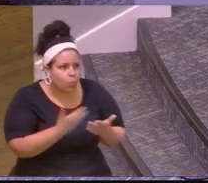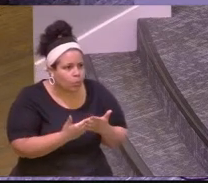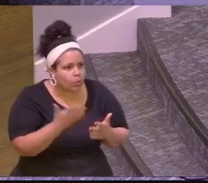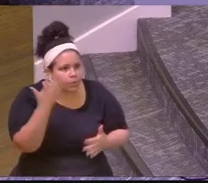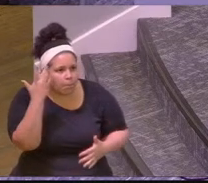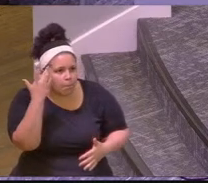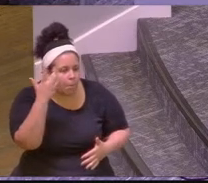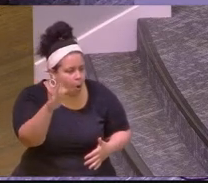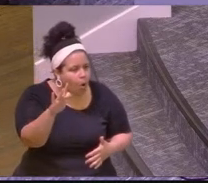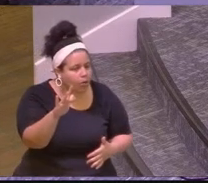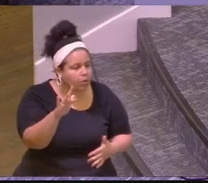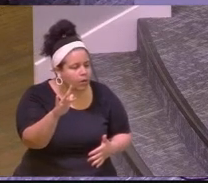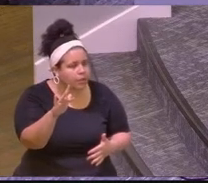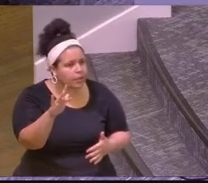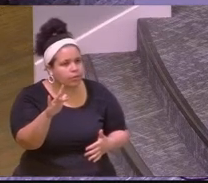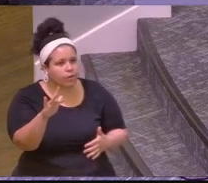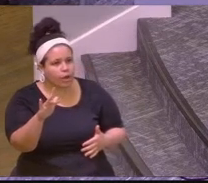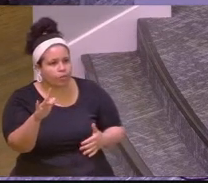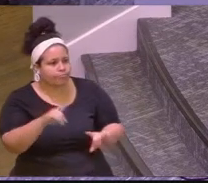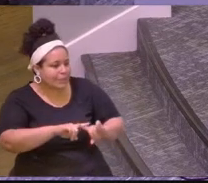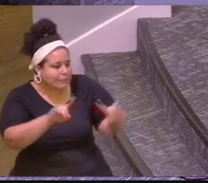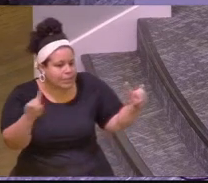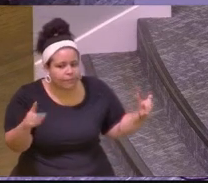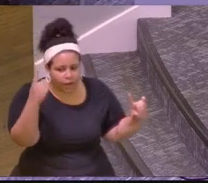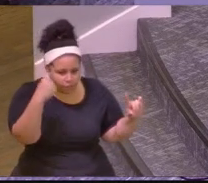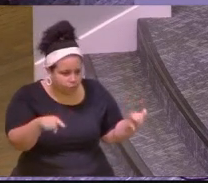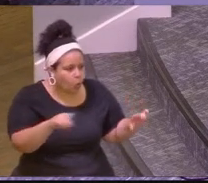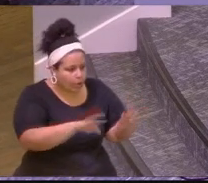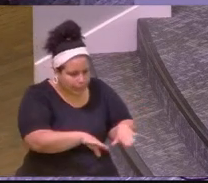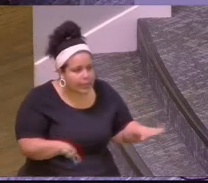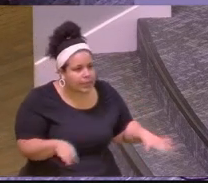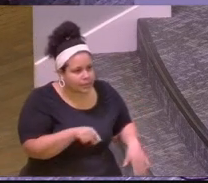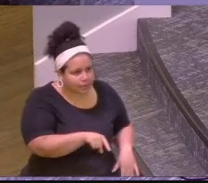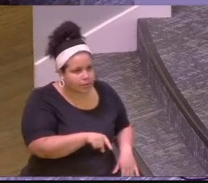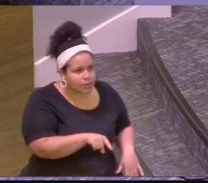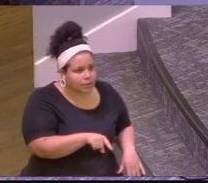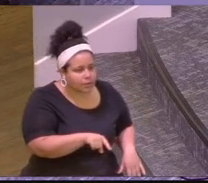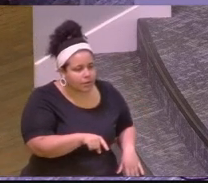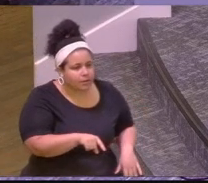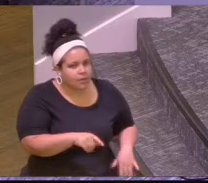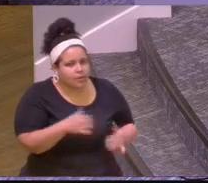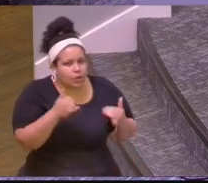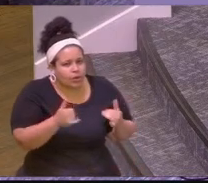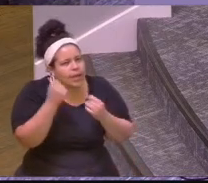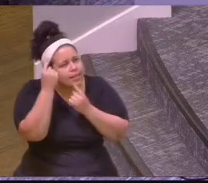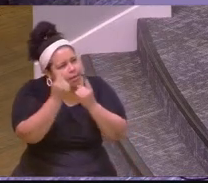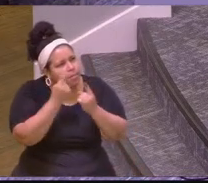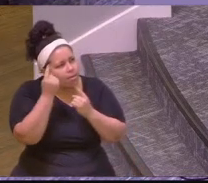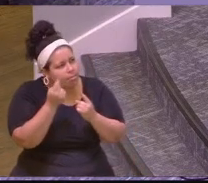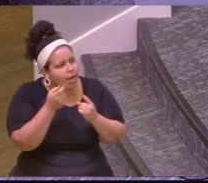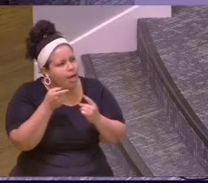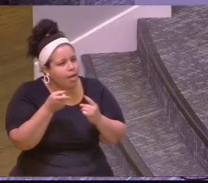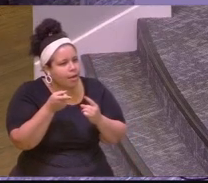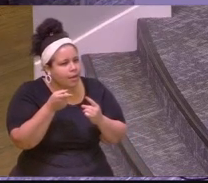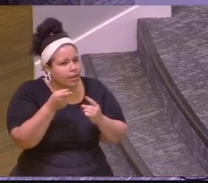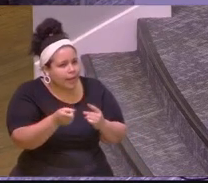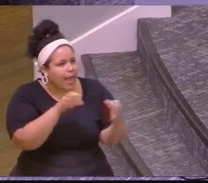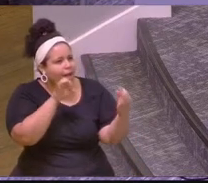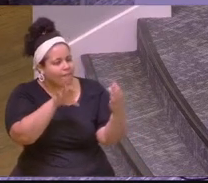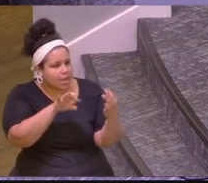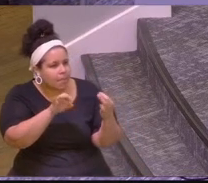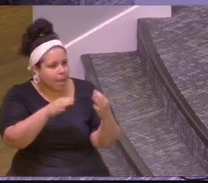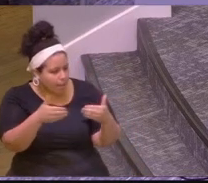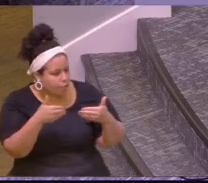kids. So with that in mind, we'll take that inventory and then move forward with some community